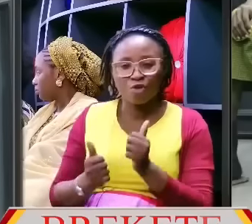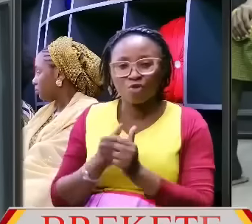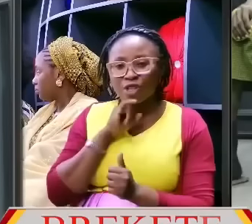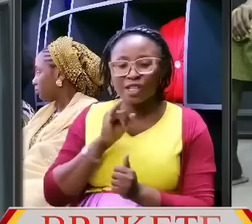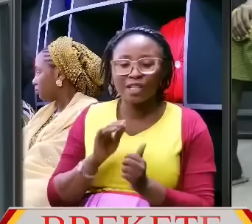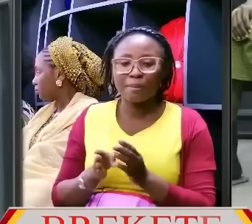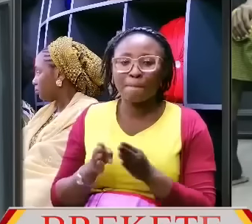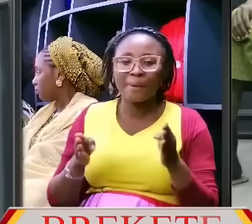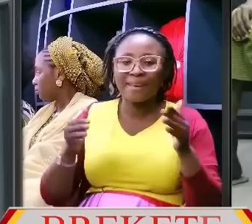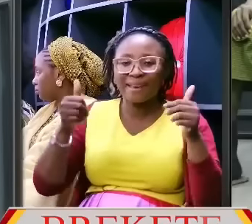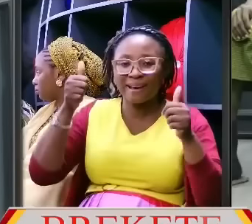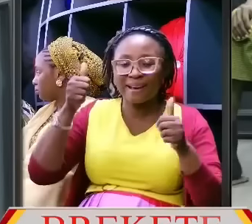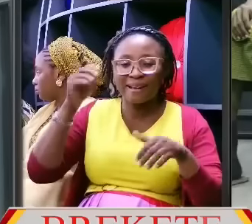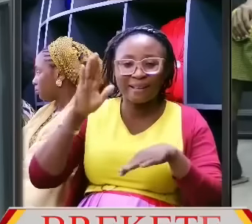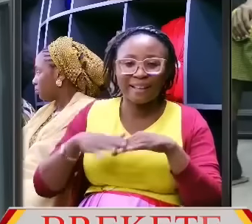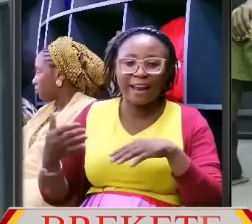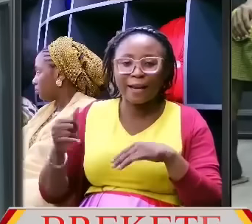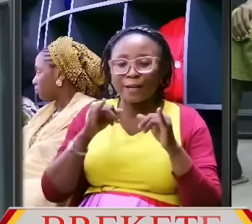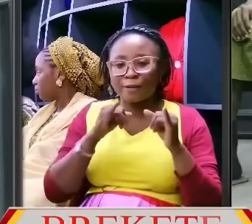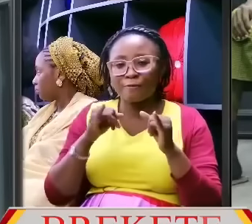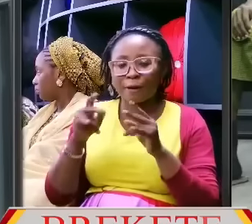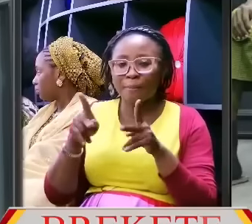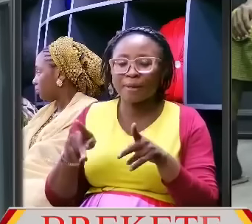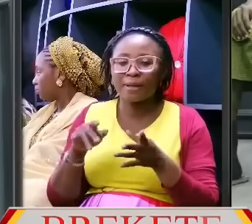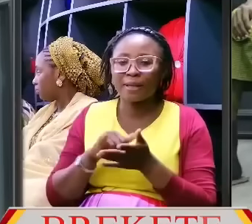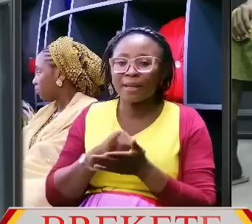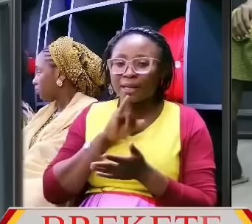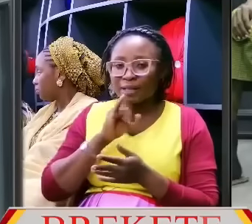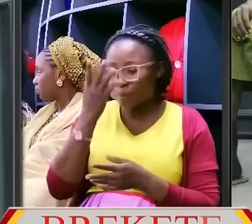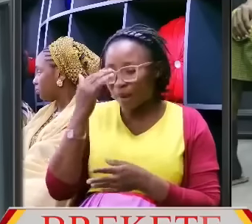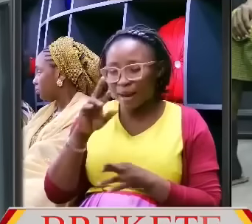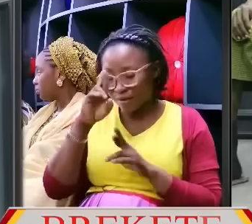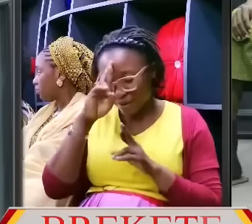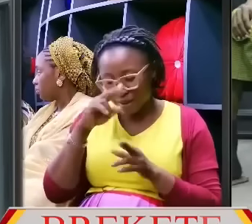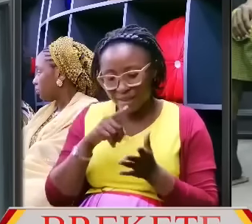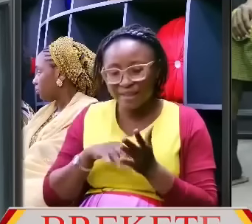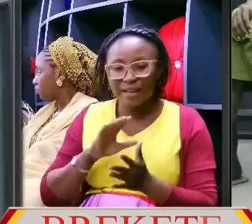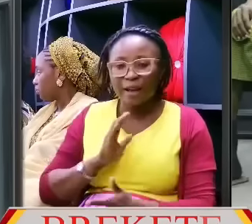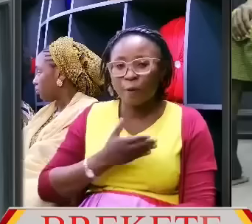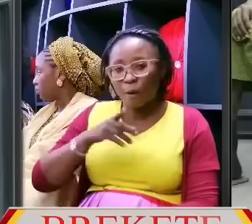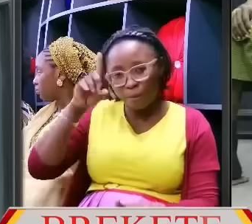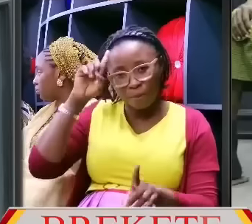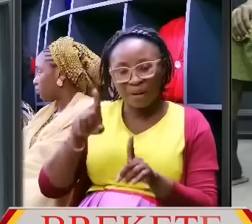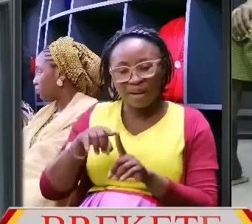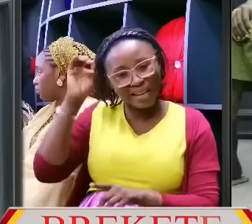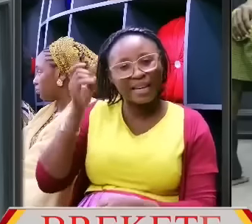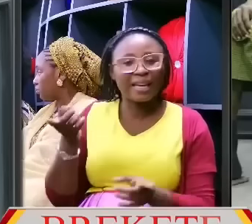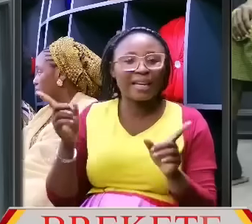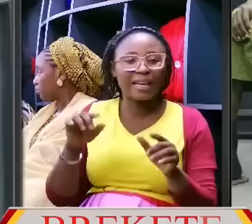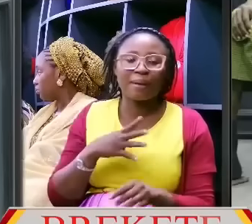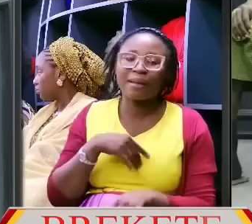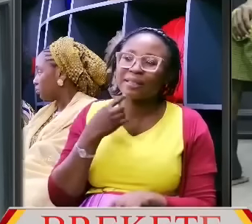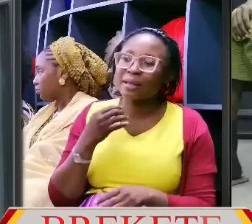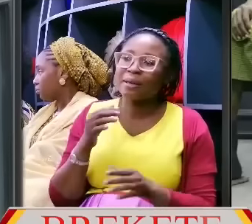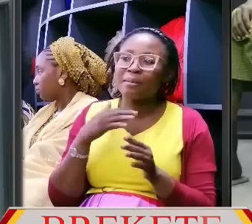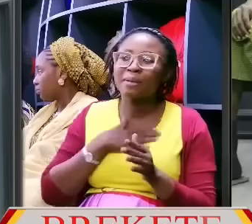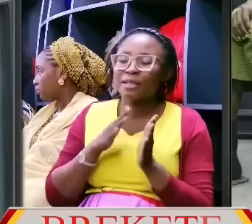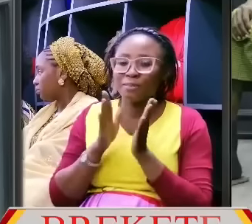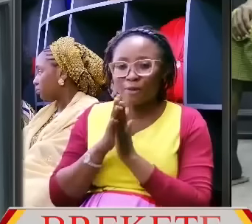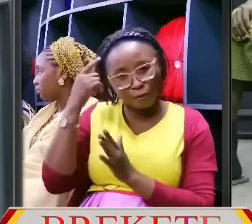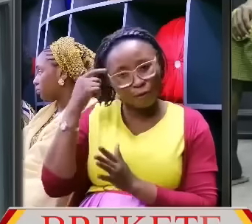any of you here individually. Now I make I respect this our brother. He come first of all. He say make we pray for